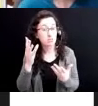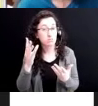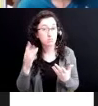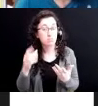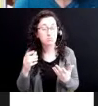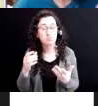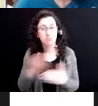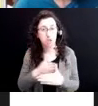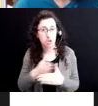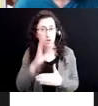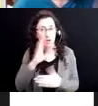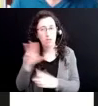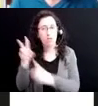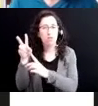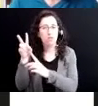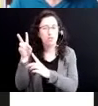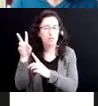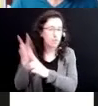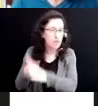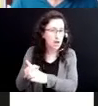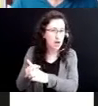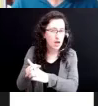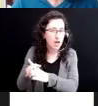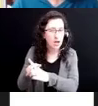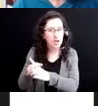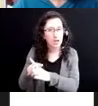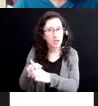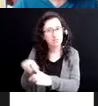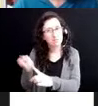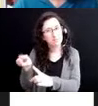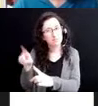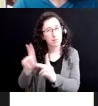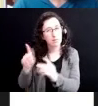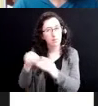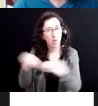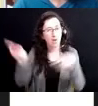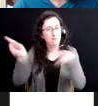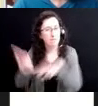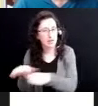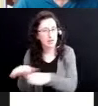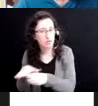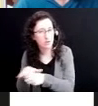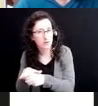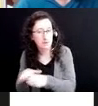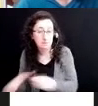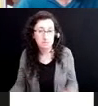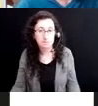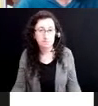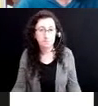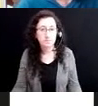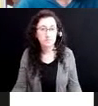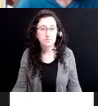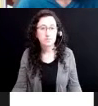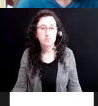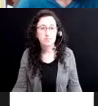tonight might apply to you folks that are more in the valley, and other aspects of